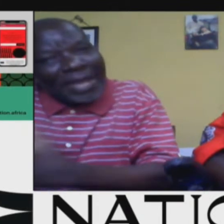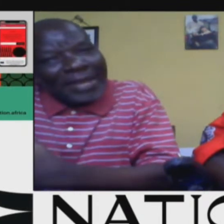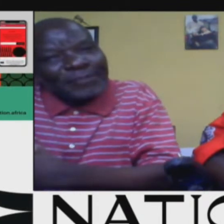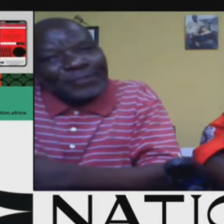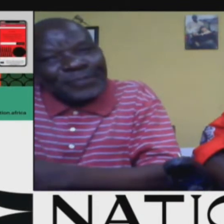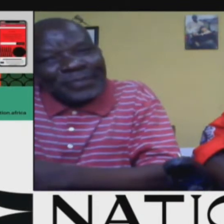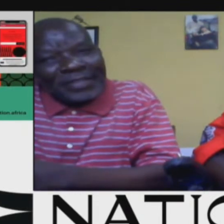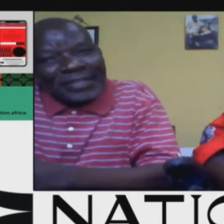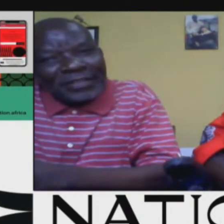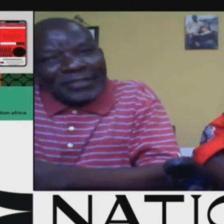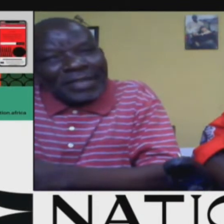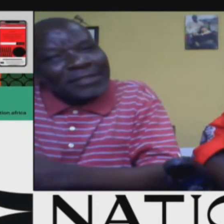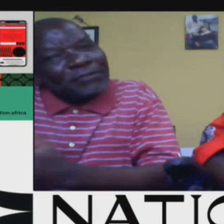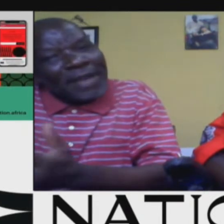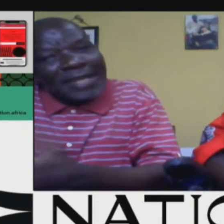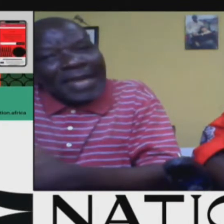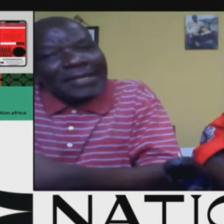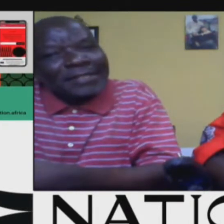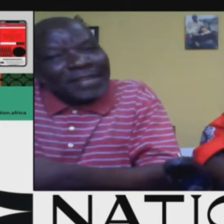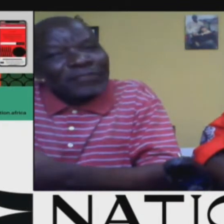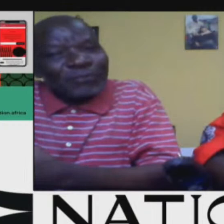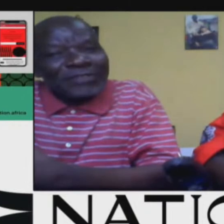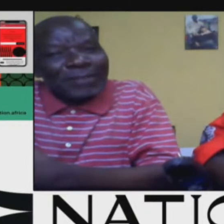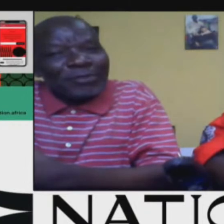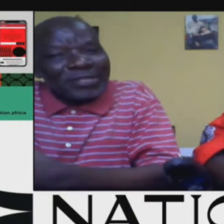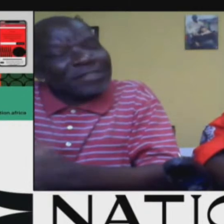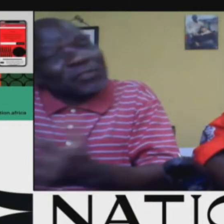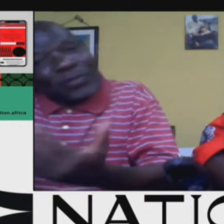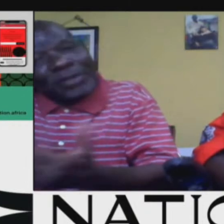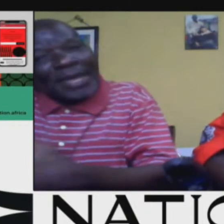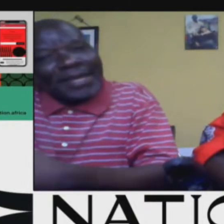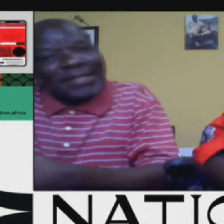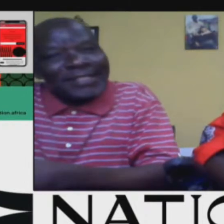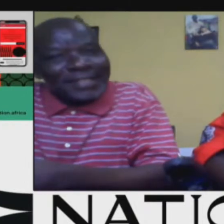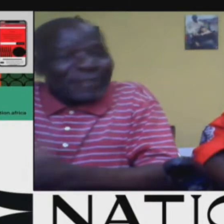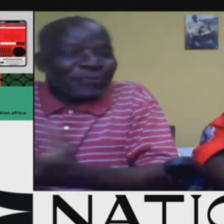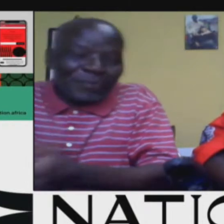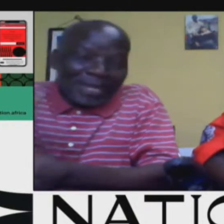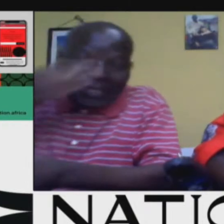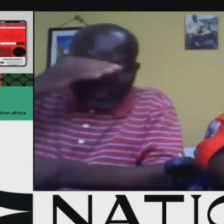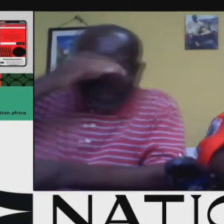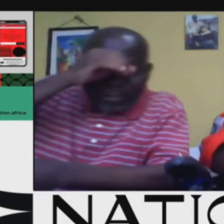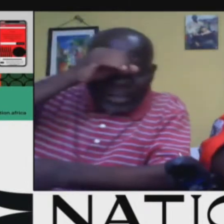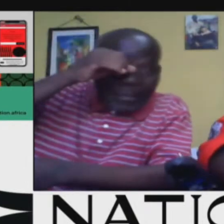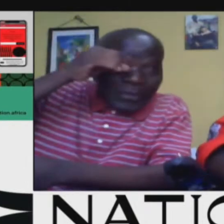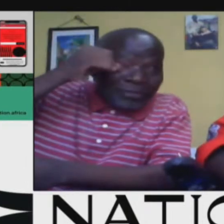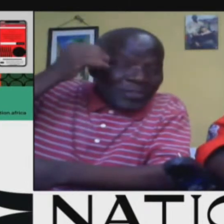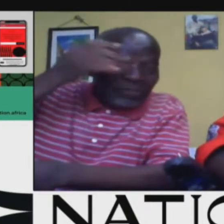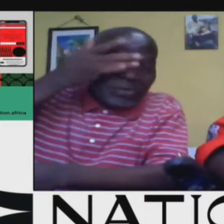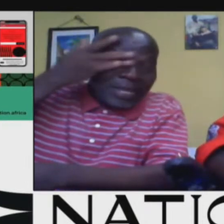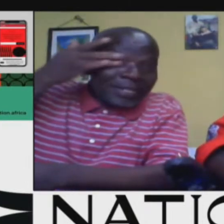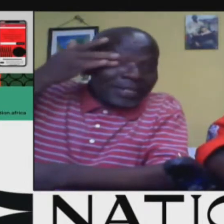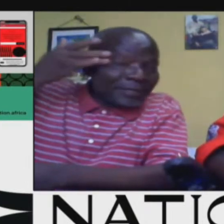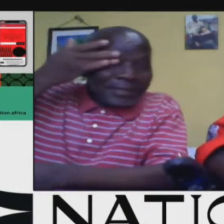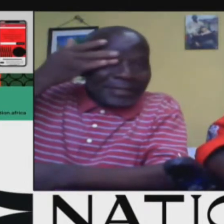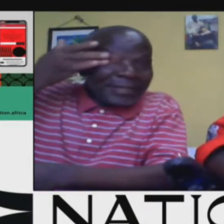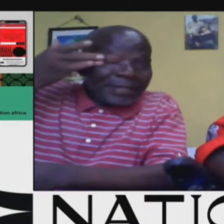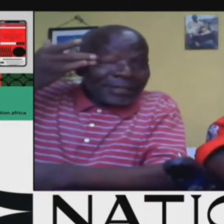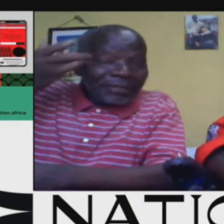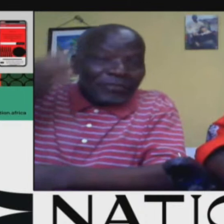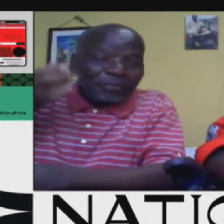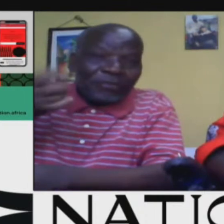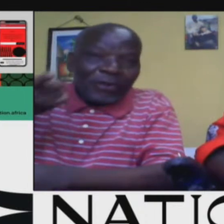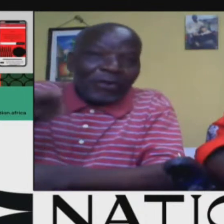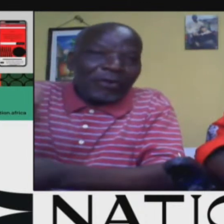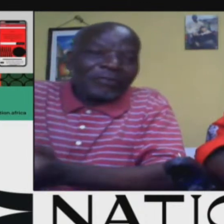somewhere. So I said, fine, I'll try to look somebody. This is when my cousin came to me and told me about the Susan.